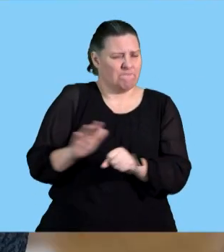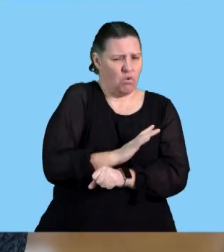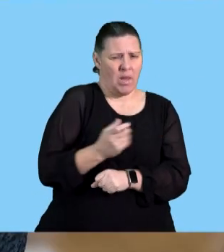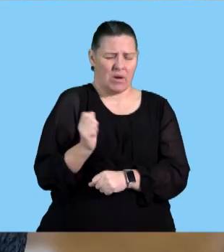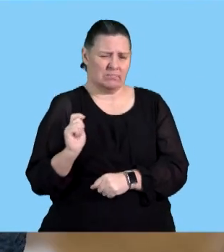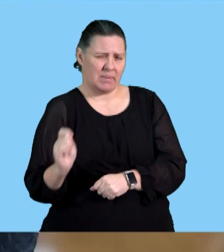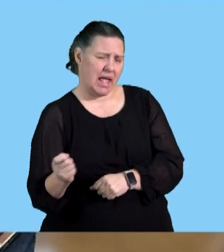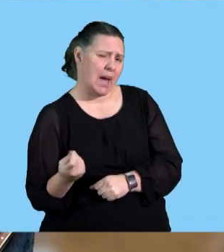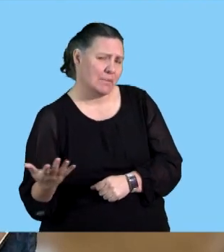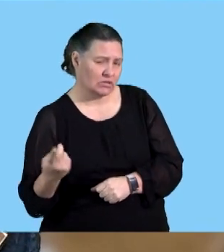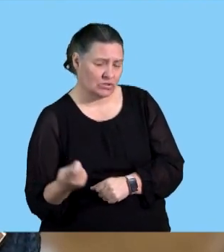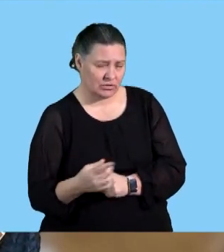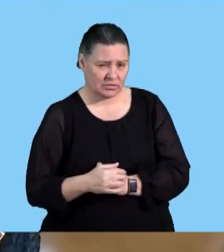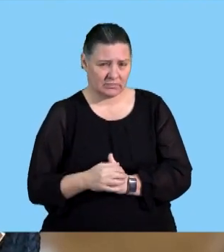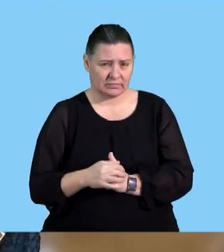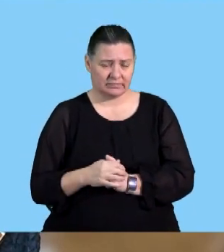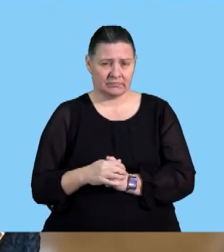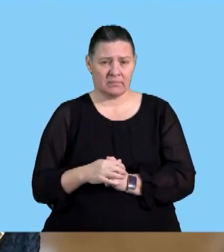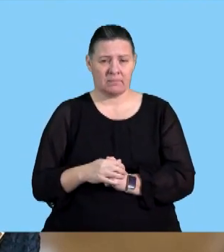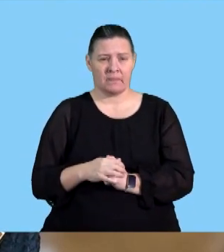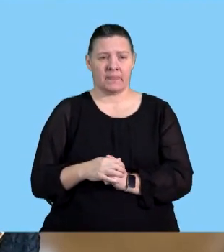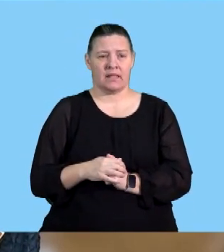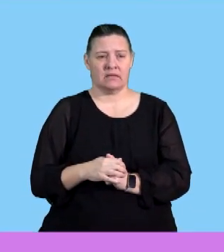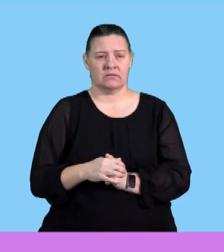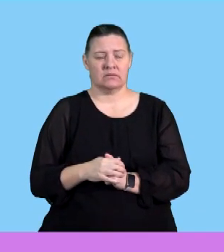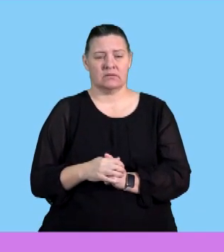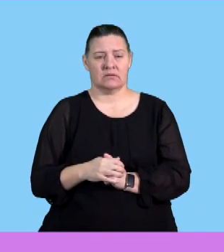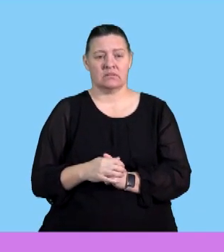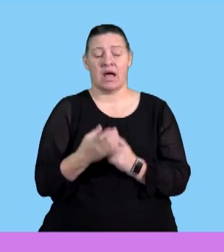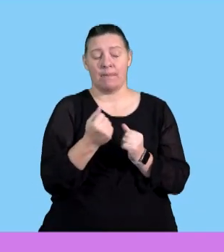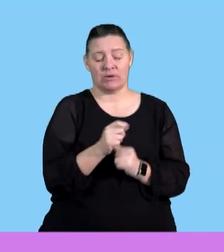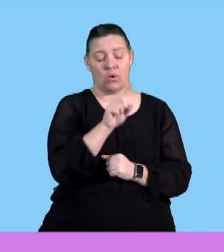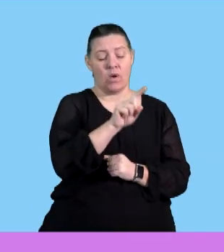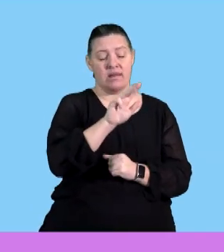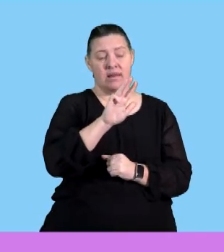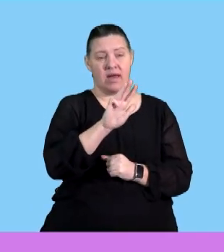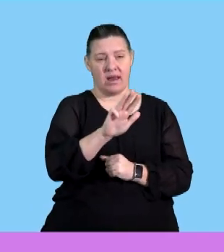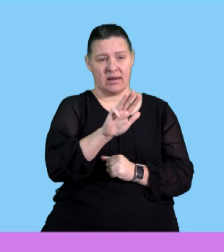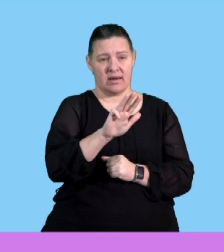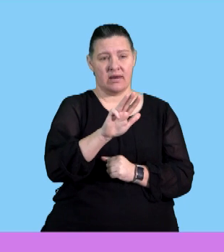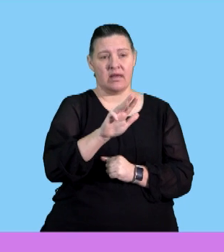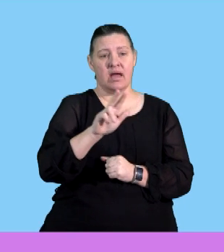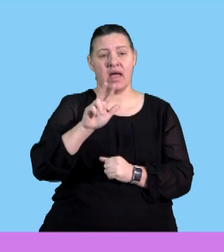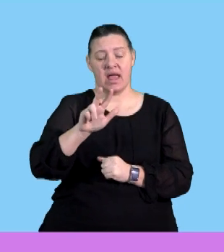be paying in total. Now, we have this cell phone that costs